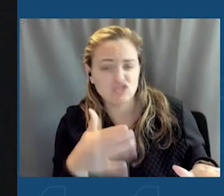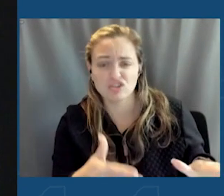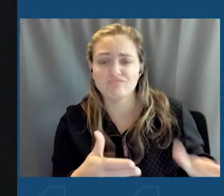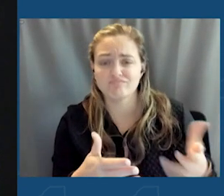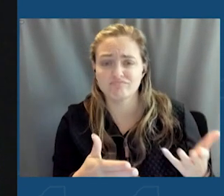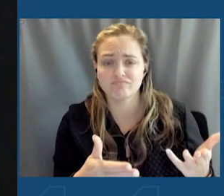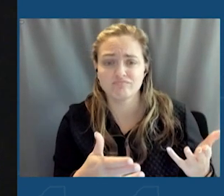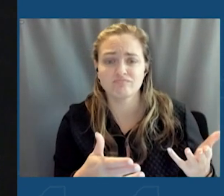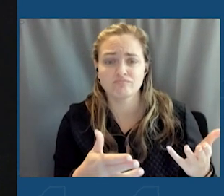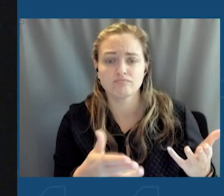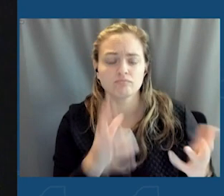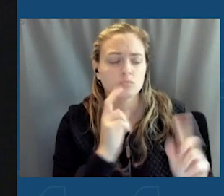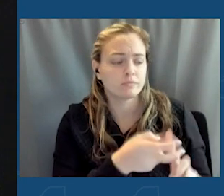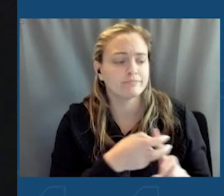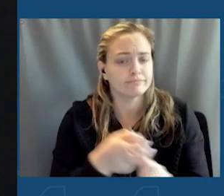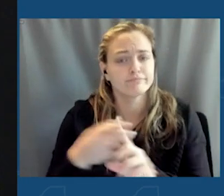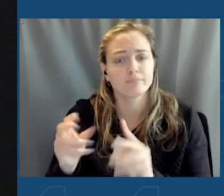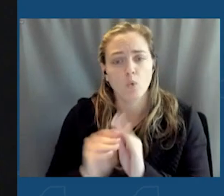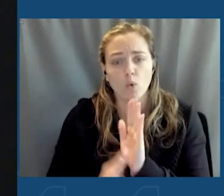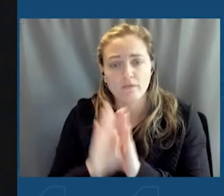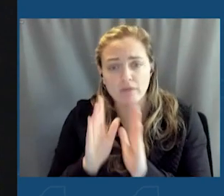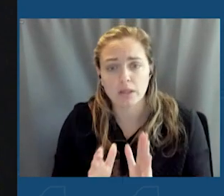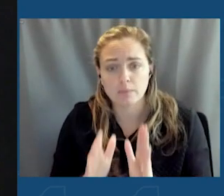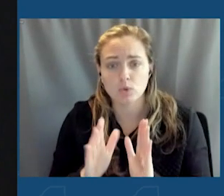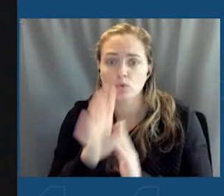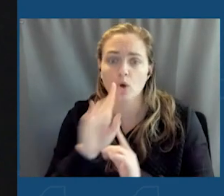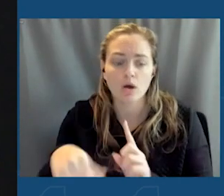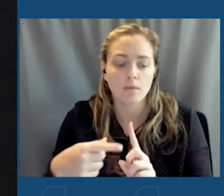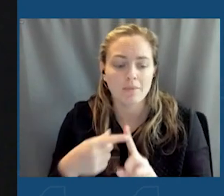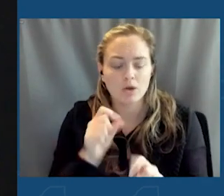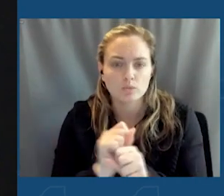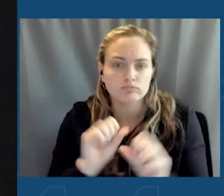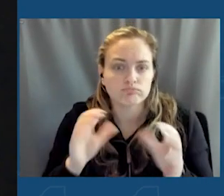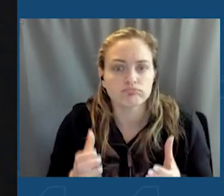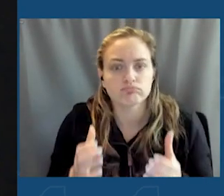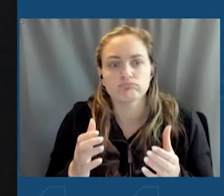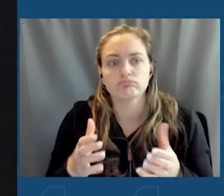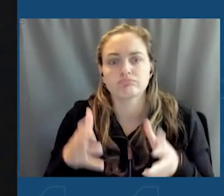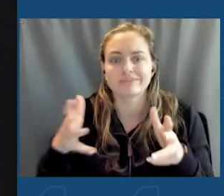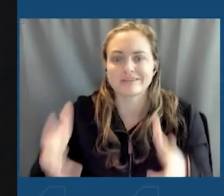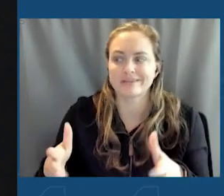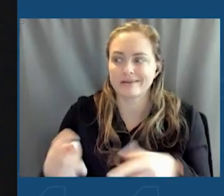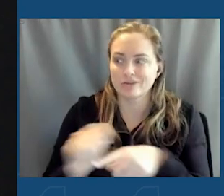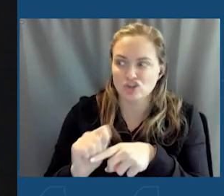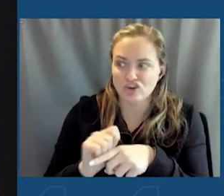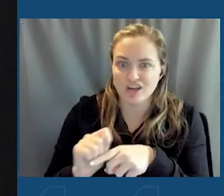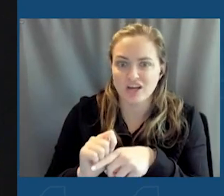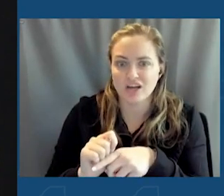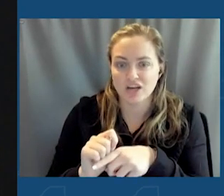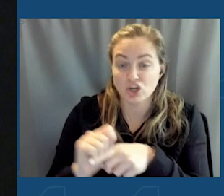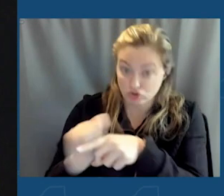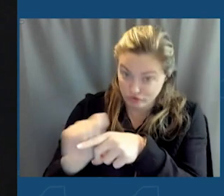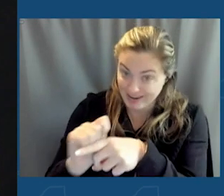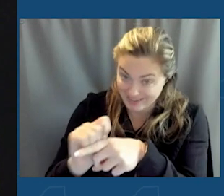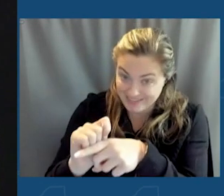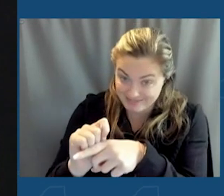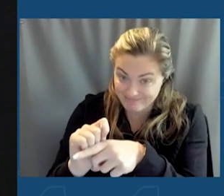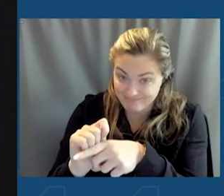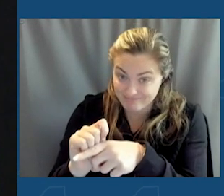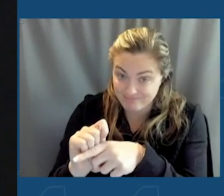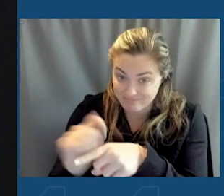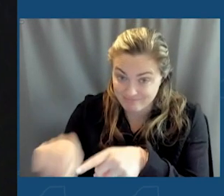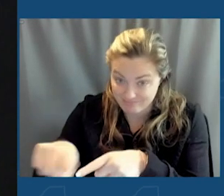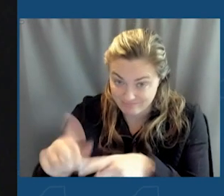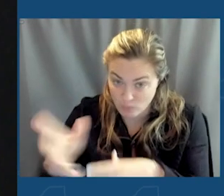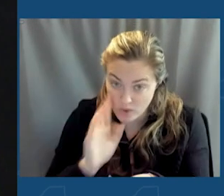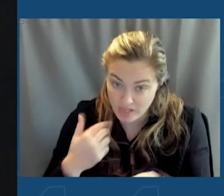to attract more developers when I can talk to them about the workforce that's sitting there trained, operative word, trained and ready to step in these jobs.